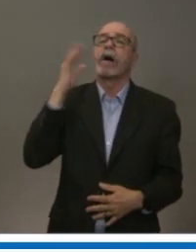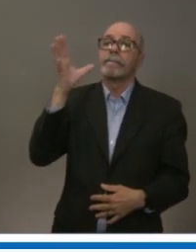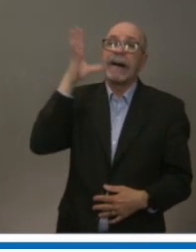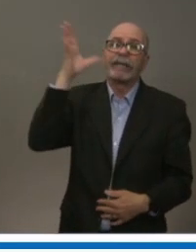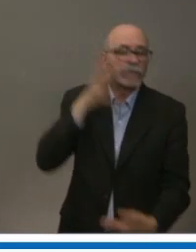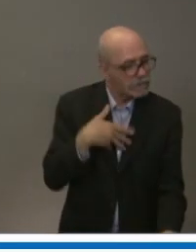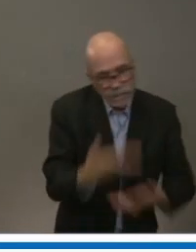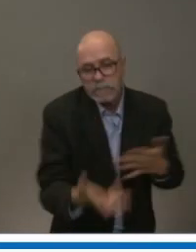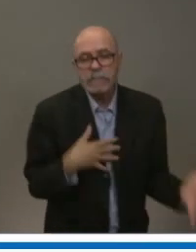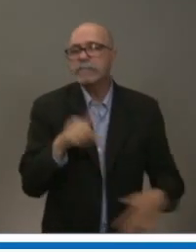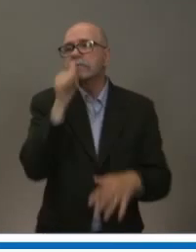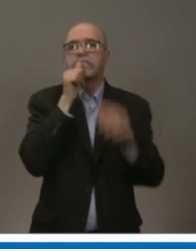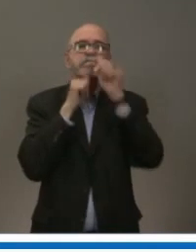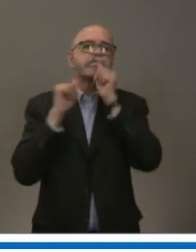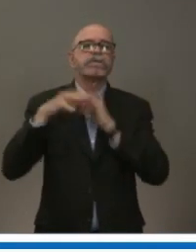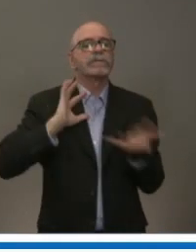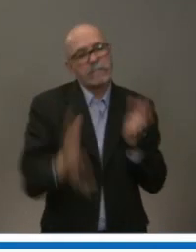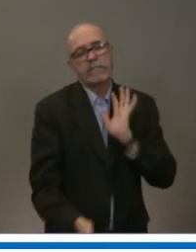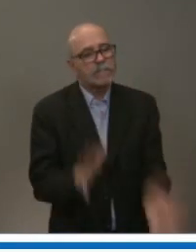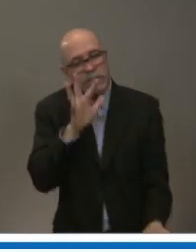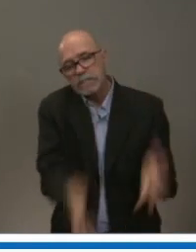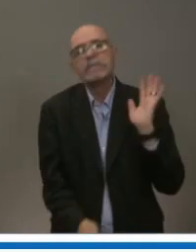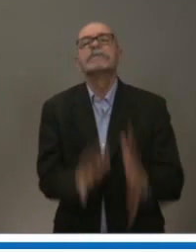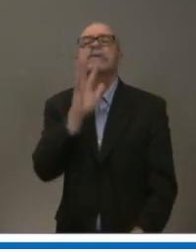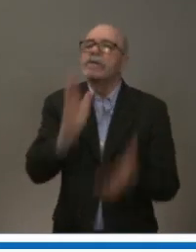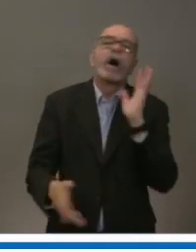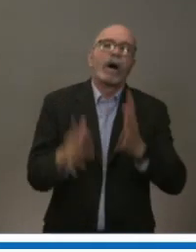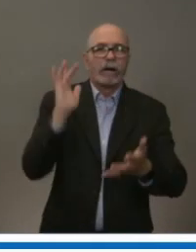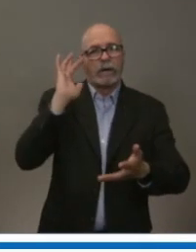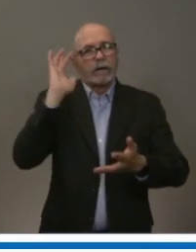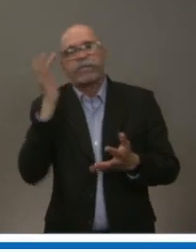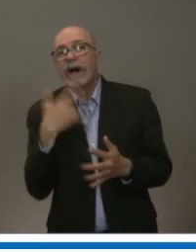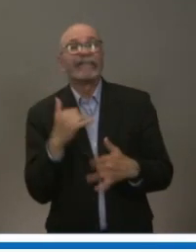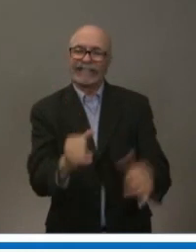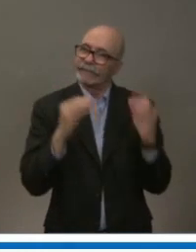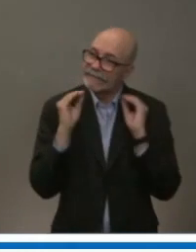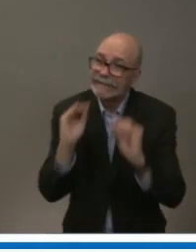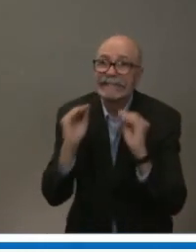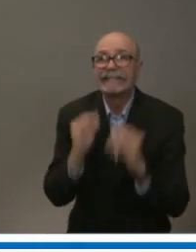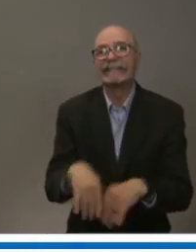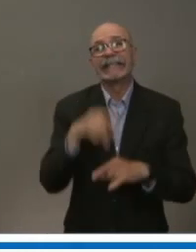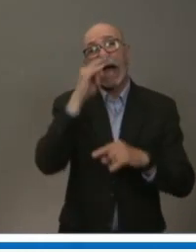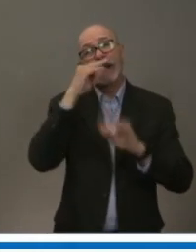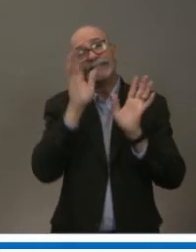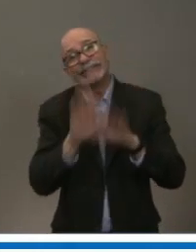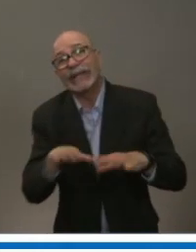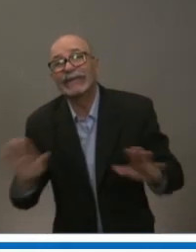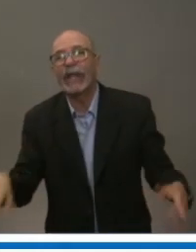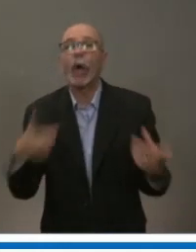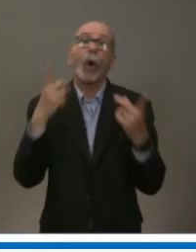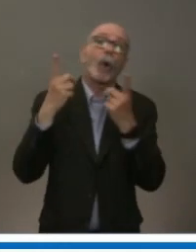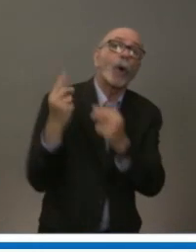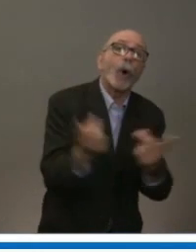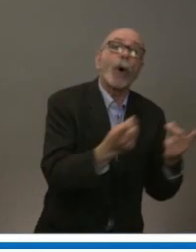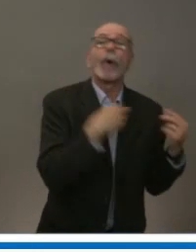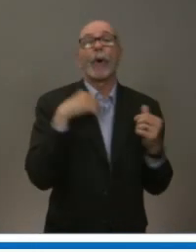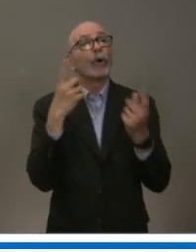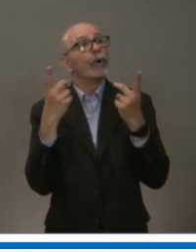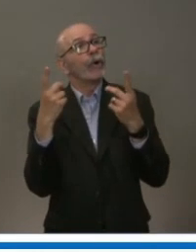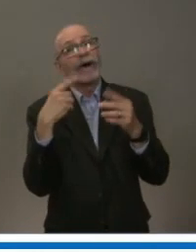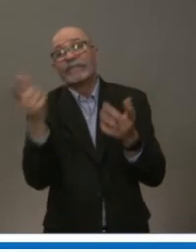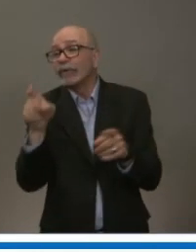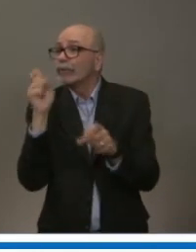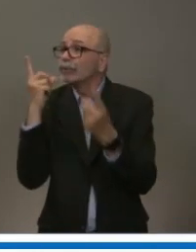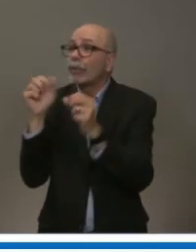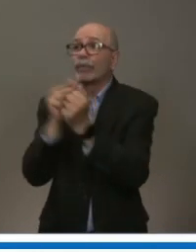entertained. You're trying to turn your kitchen into a classroom. In the middle of all of that, some of you are trying to work from home. And most of